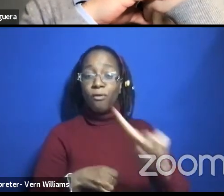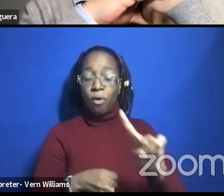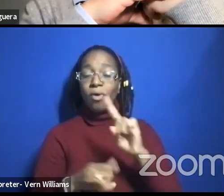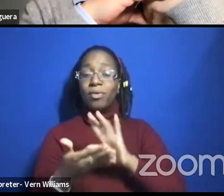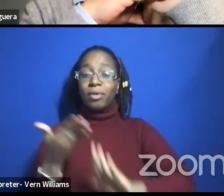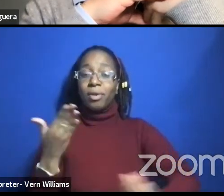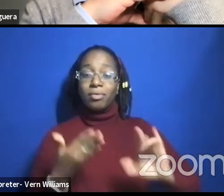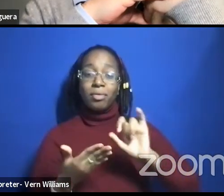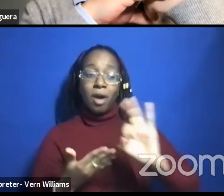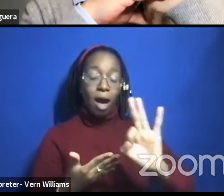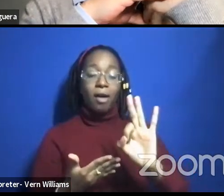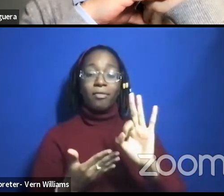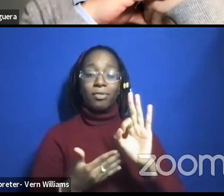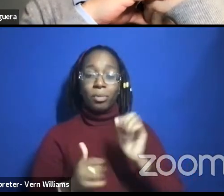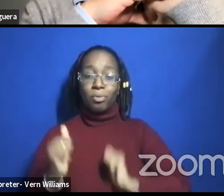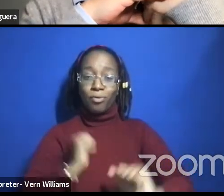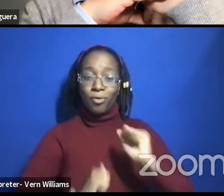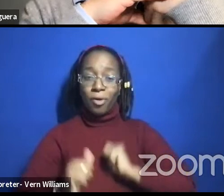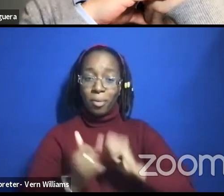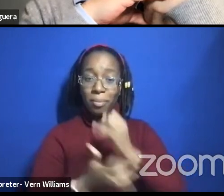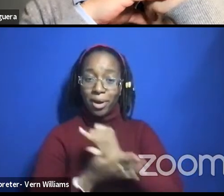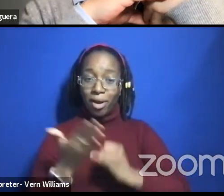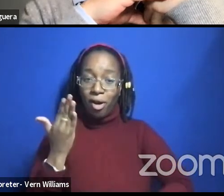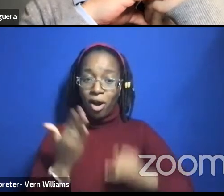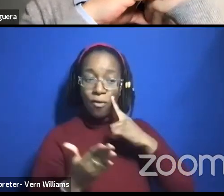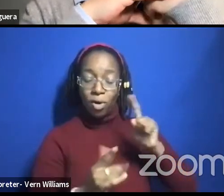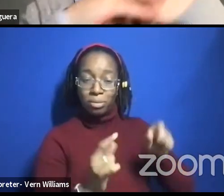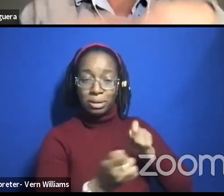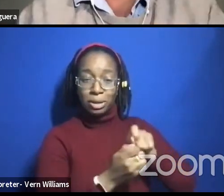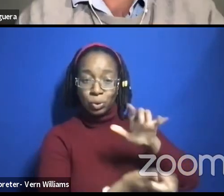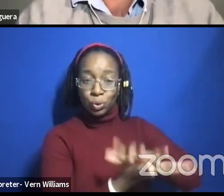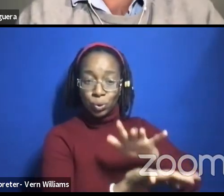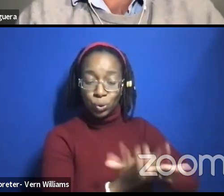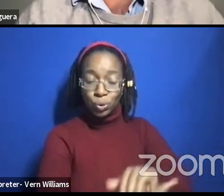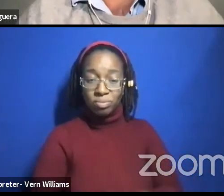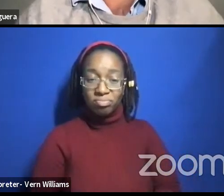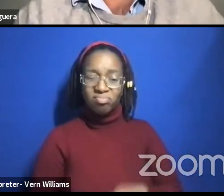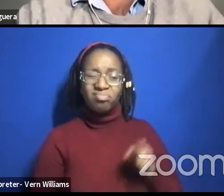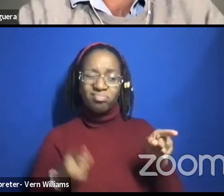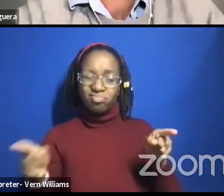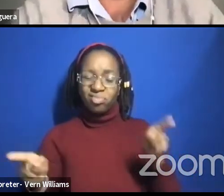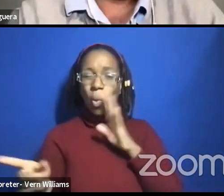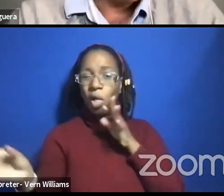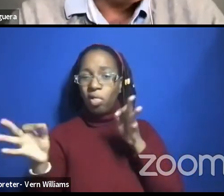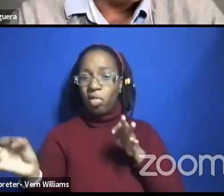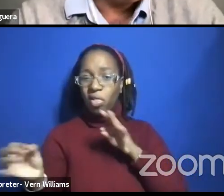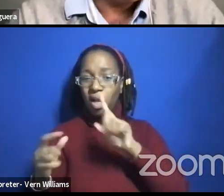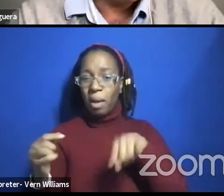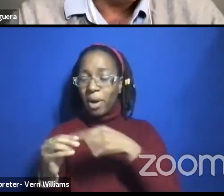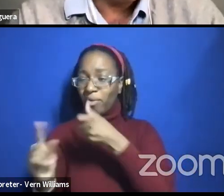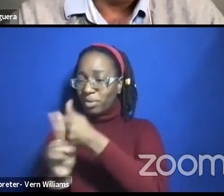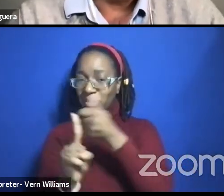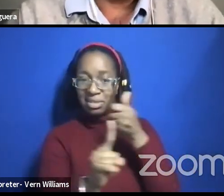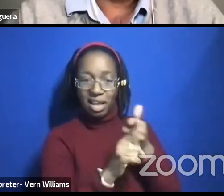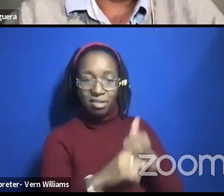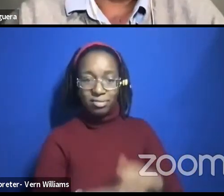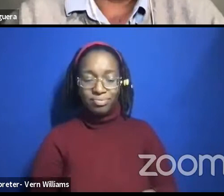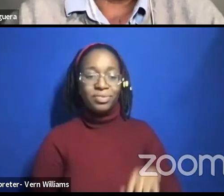School. I will let Sheetal and Pablo provide a few details about themselves now. Sheetal, if you'd like to go